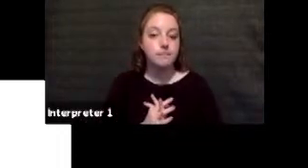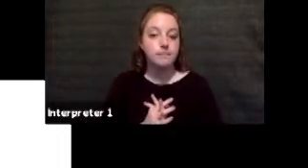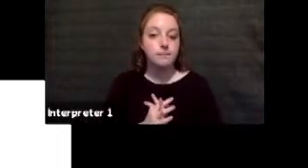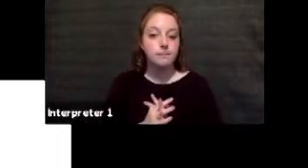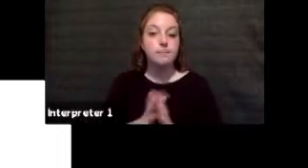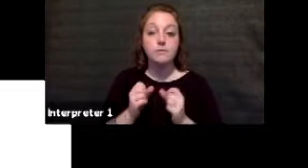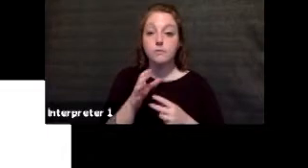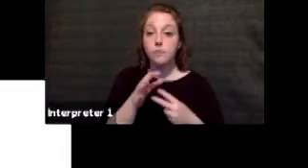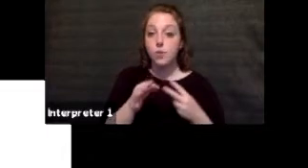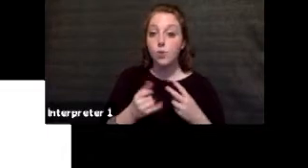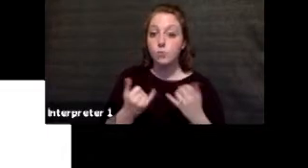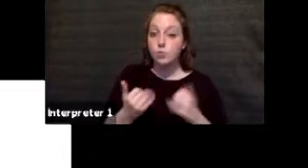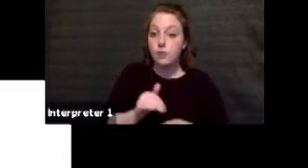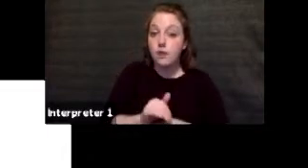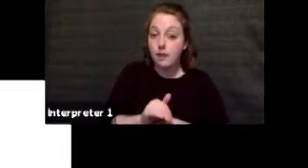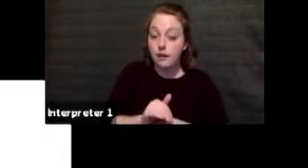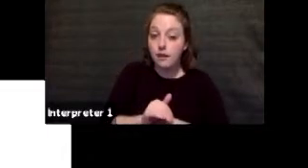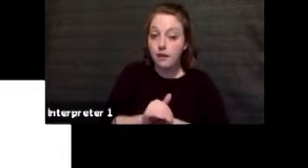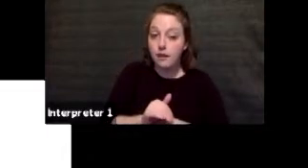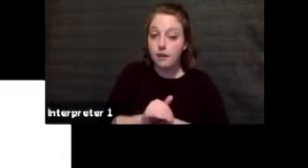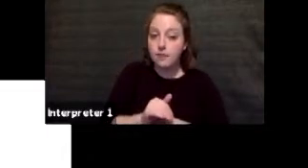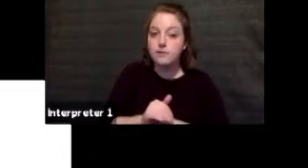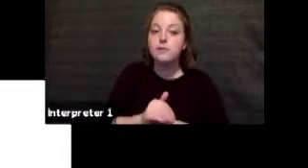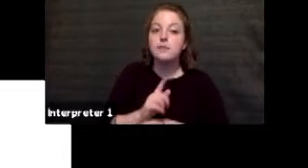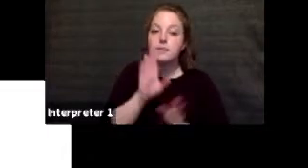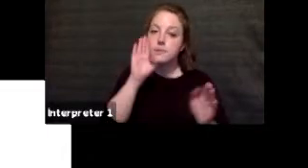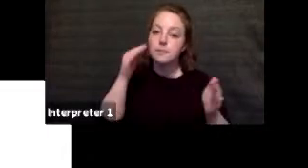begins with a conversation about phase one.